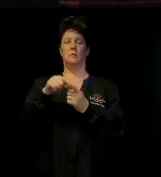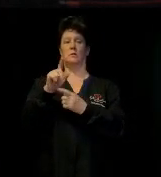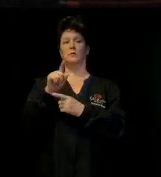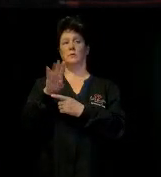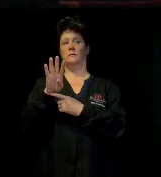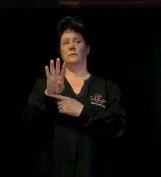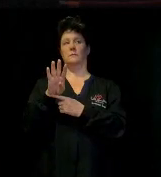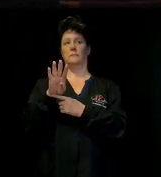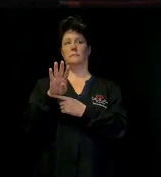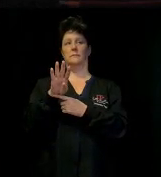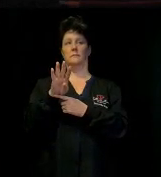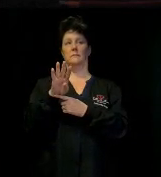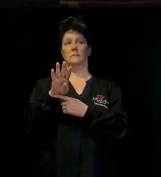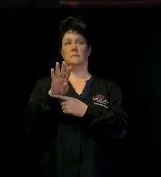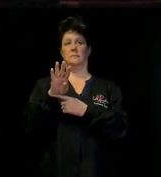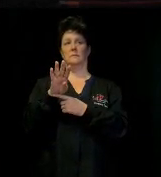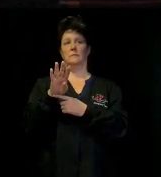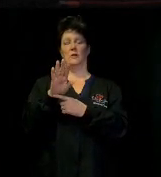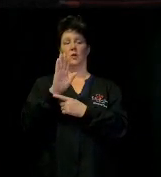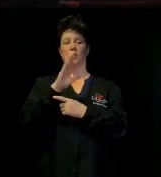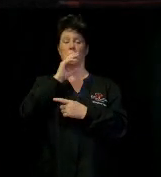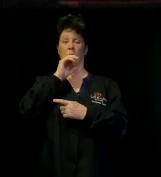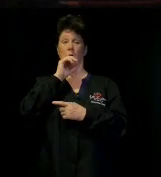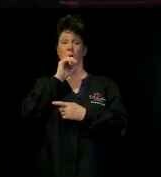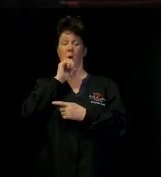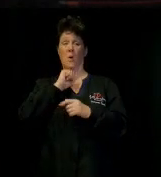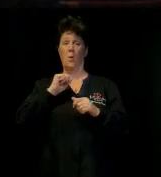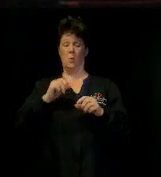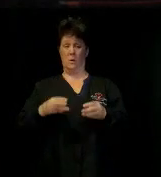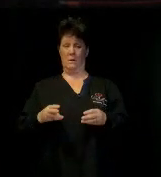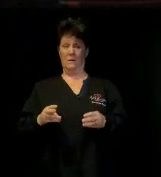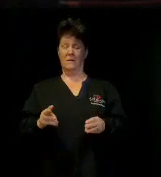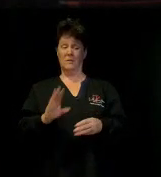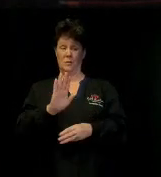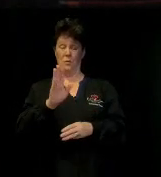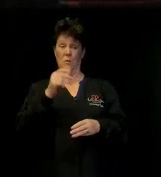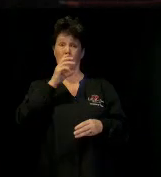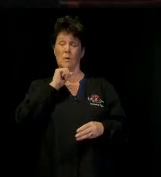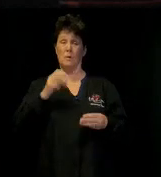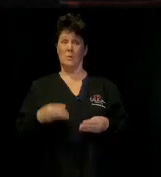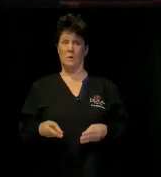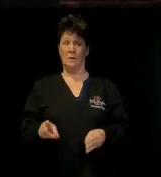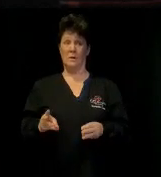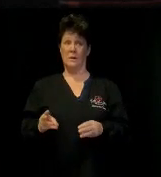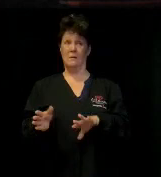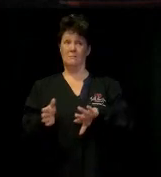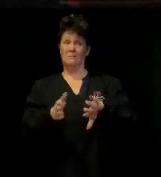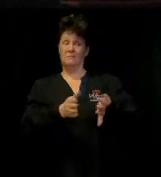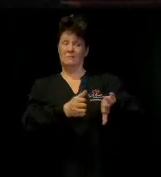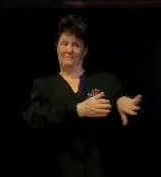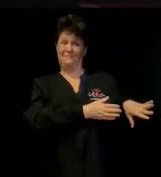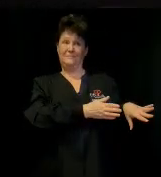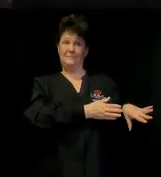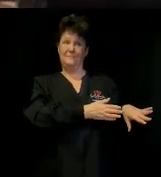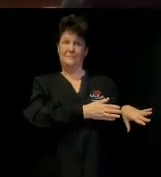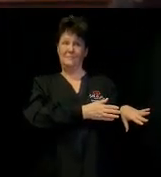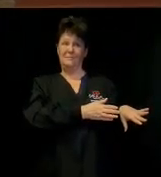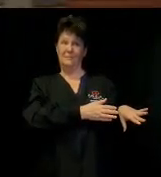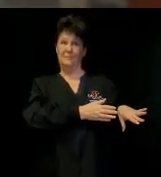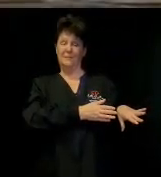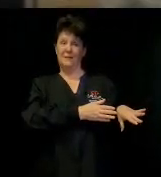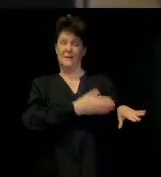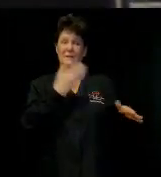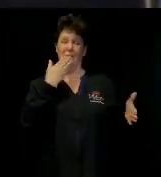That you may put off concerning your former conduct the old man with gross, corrupt according